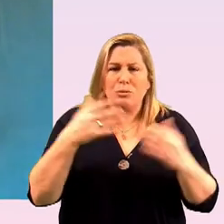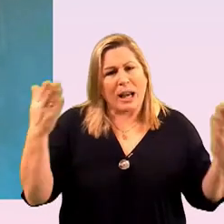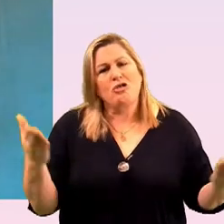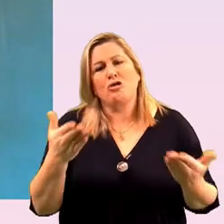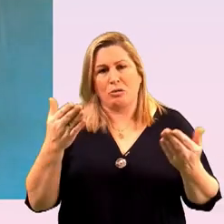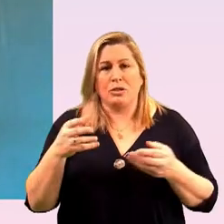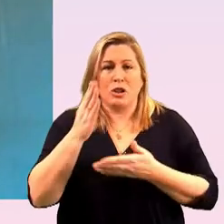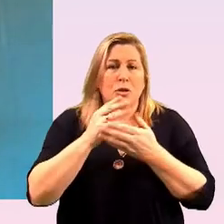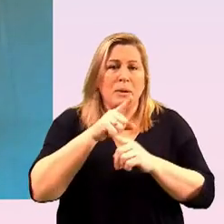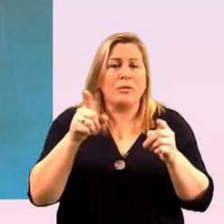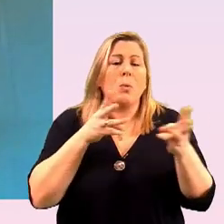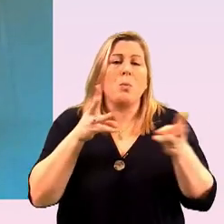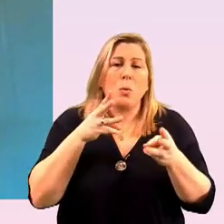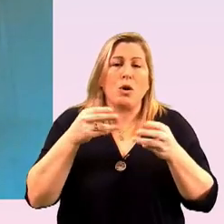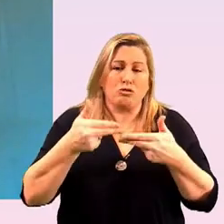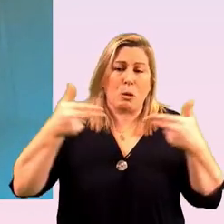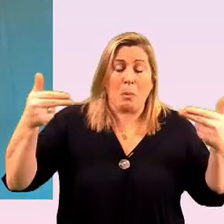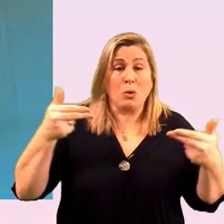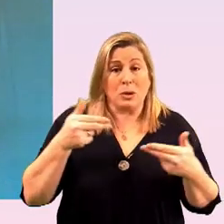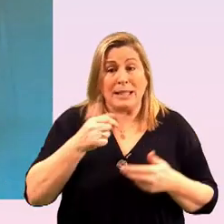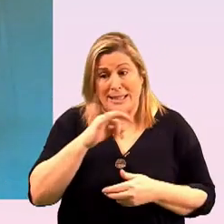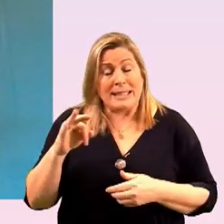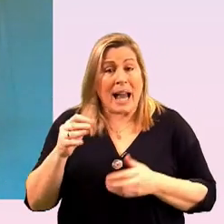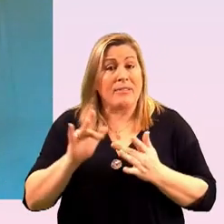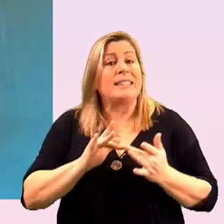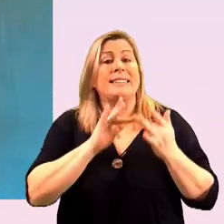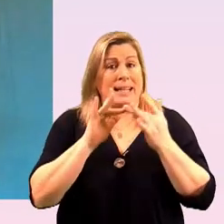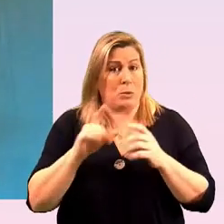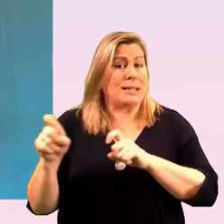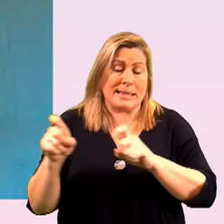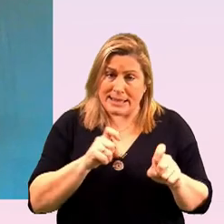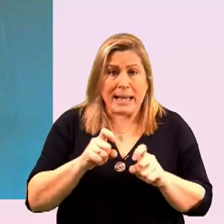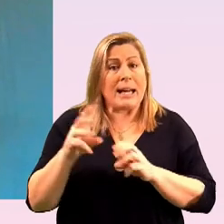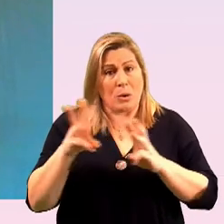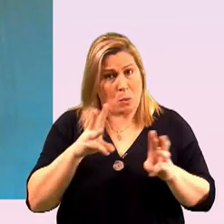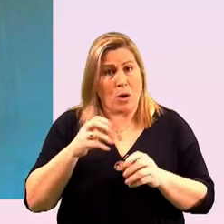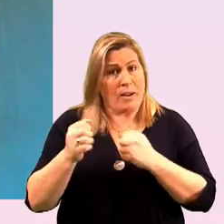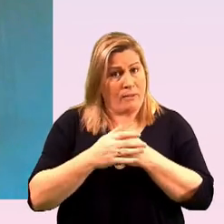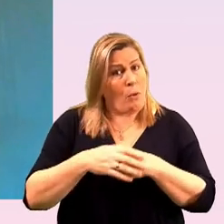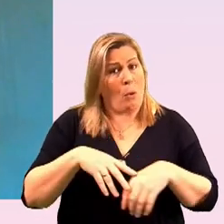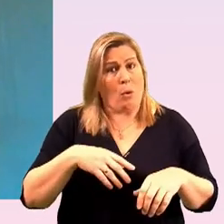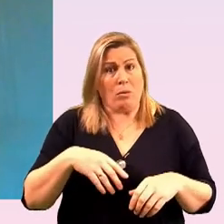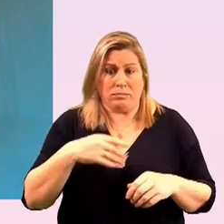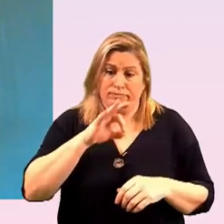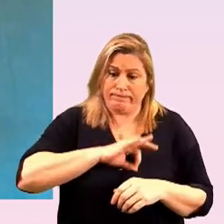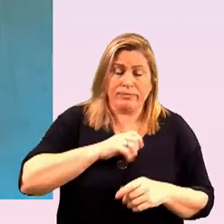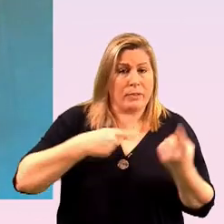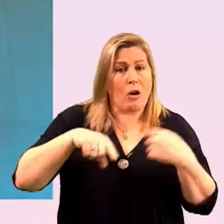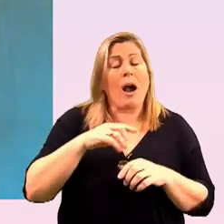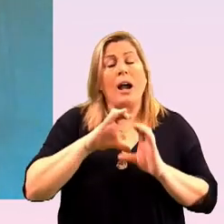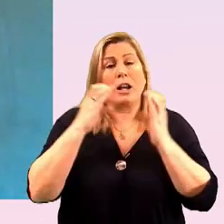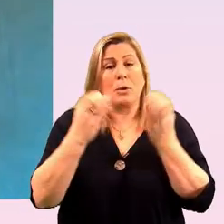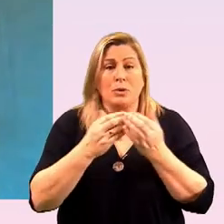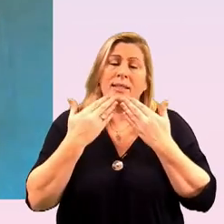there are staff networks that are working for our inclusion and working for the betterment of our community. And thank you so much for